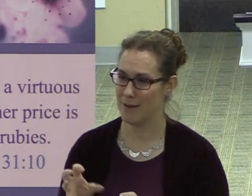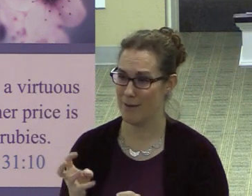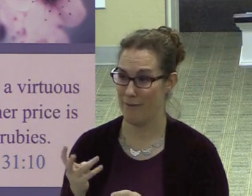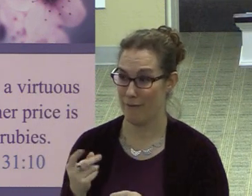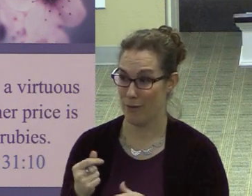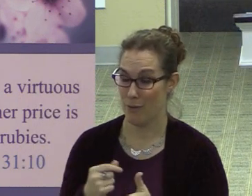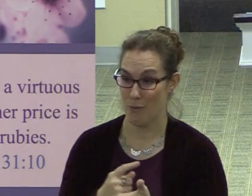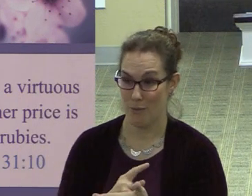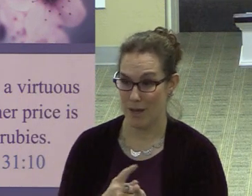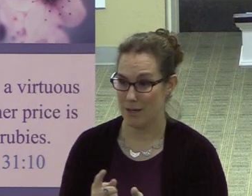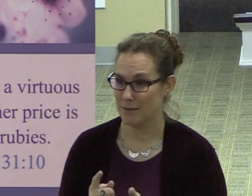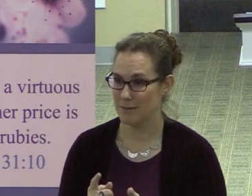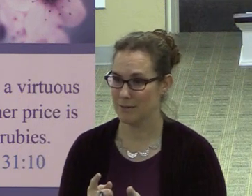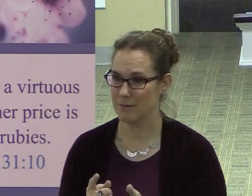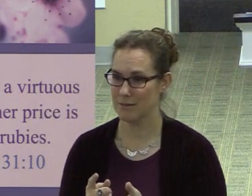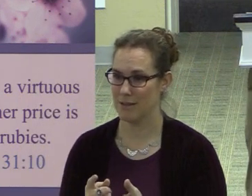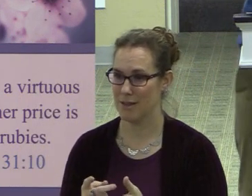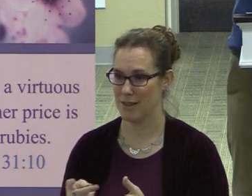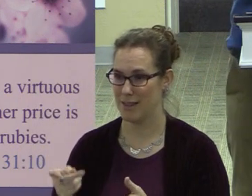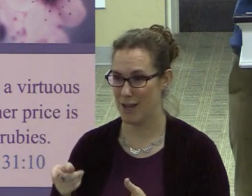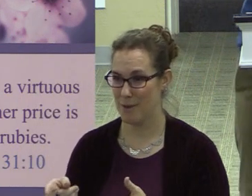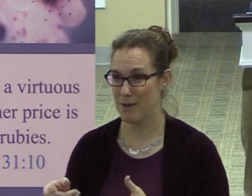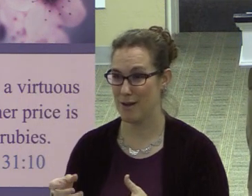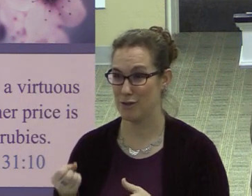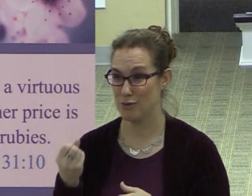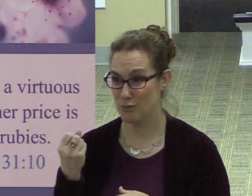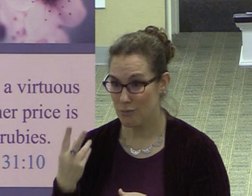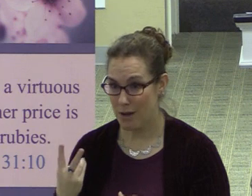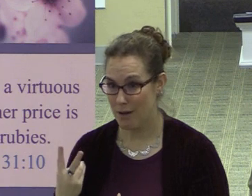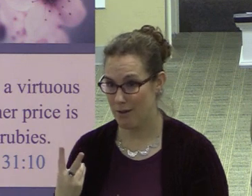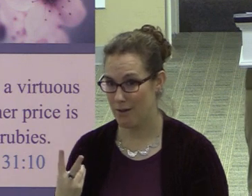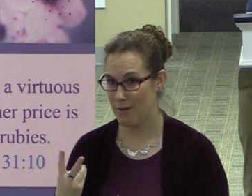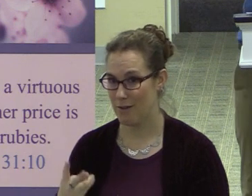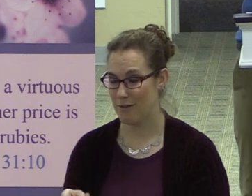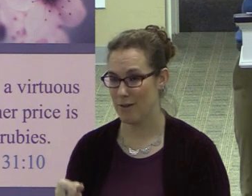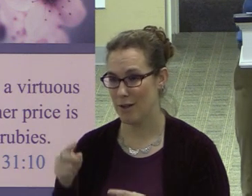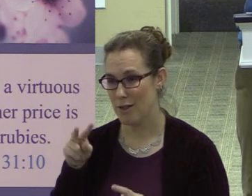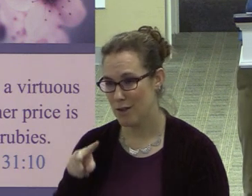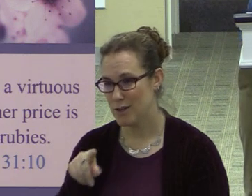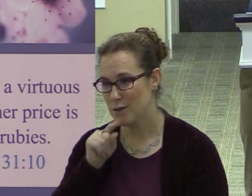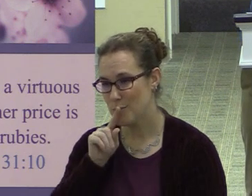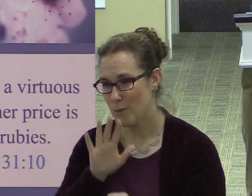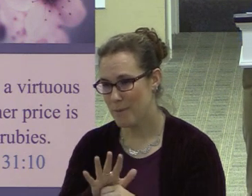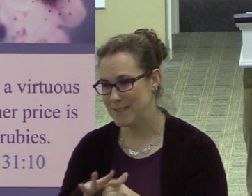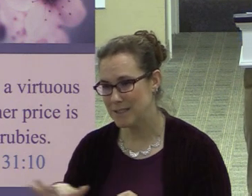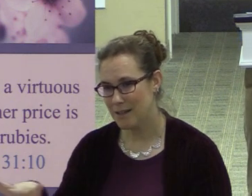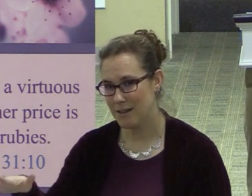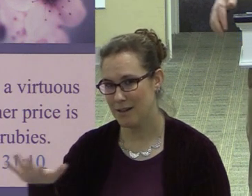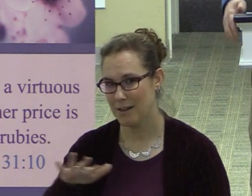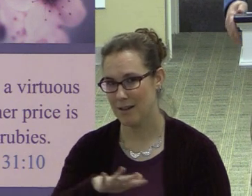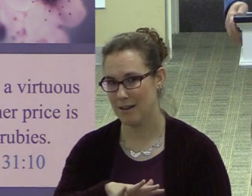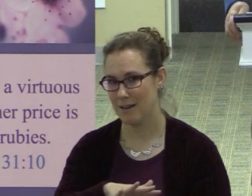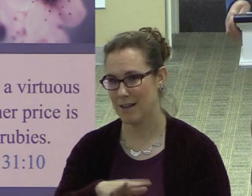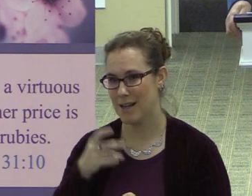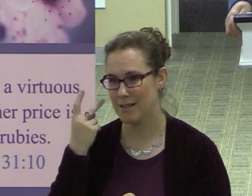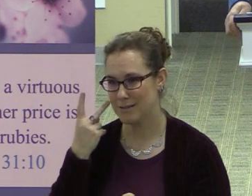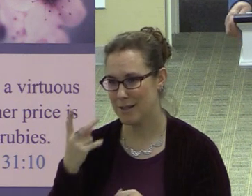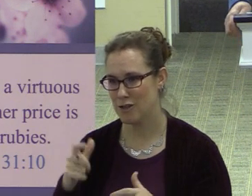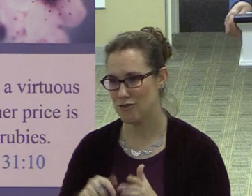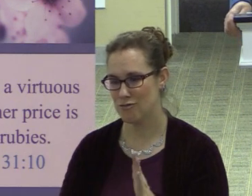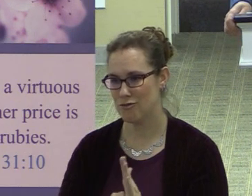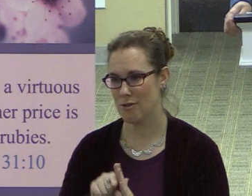long time, in just a matter of a few weeks, they're going to be among 12 looking into the promised land and seeing